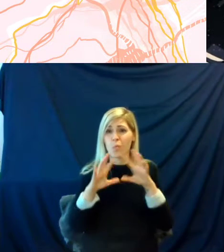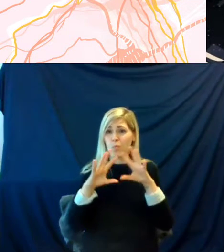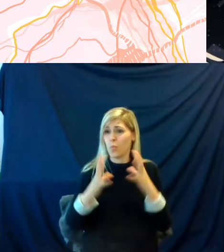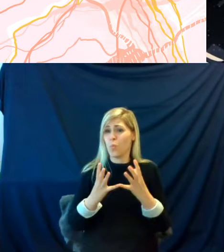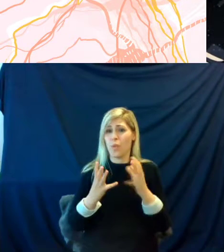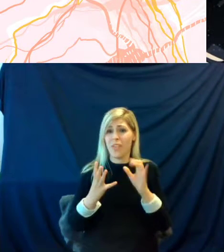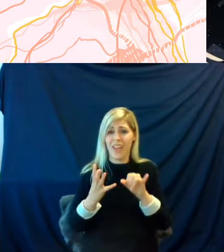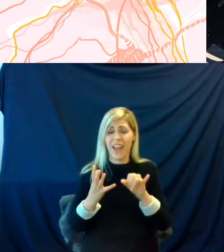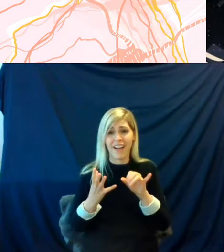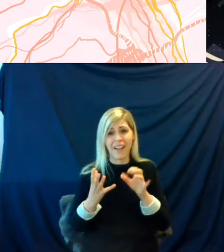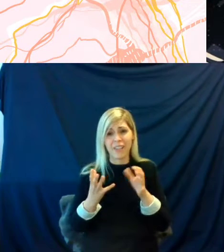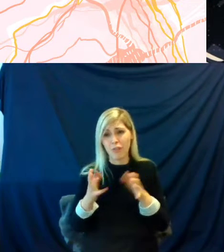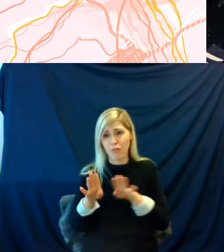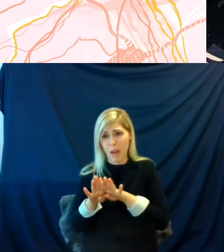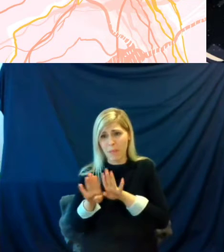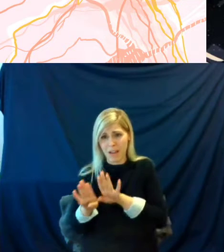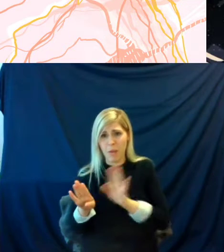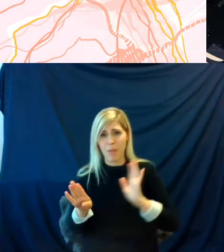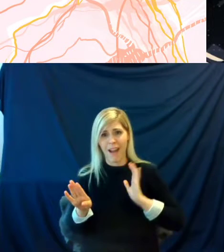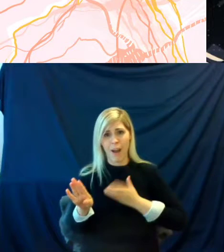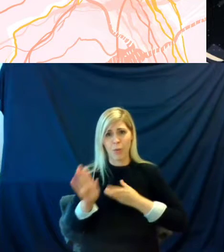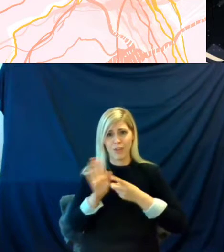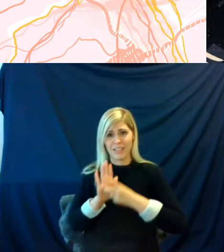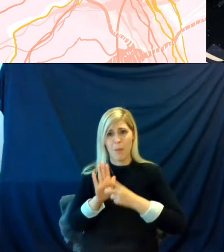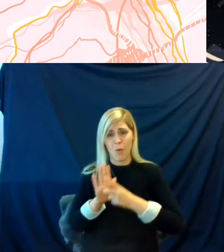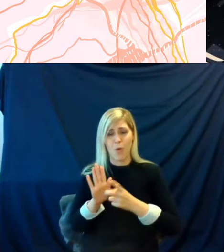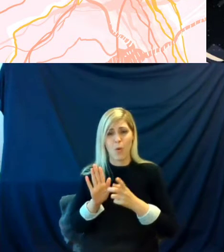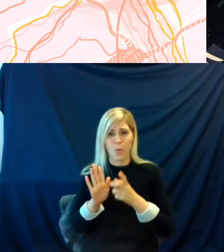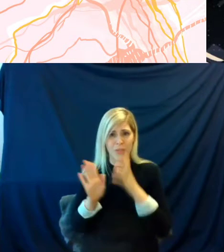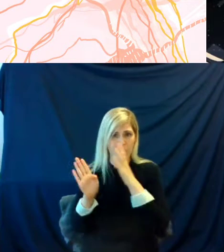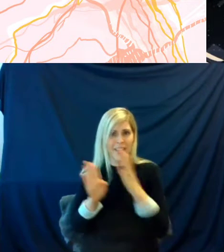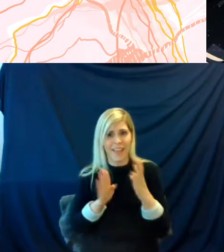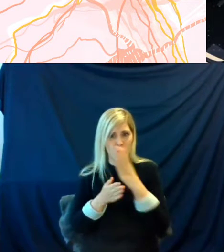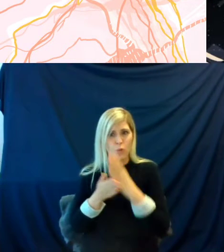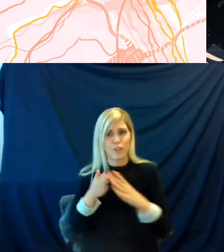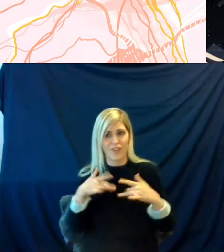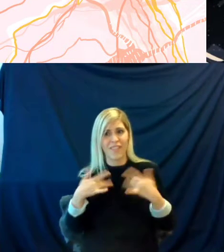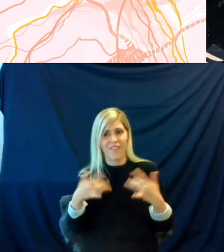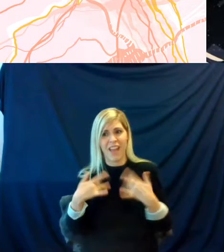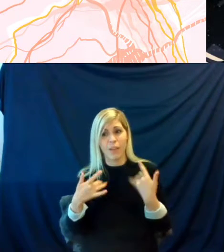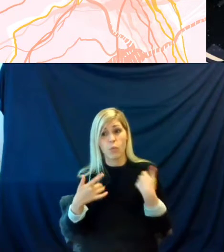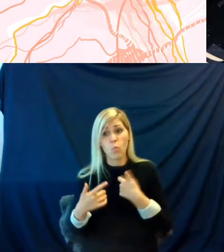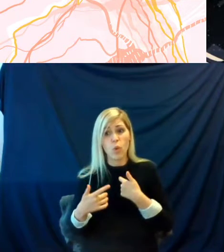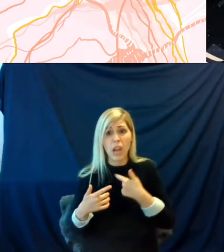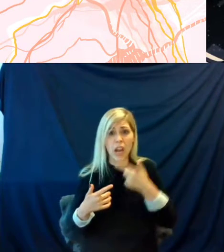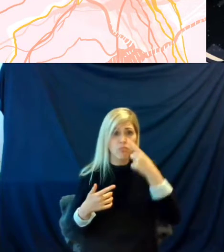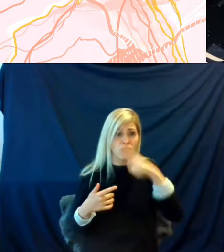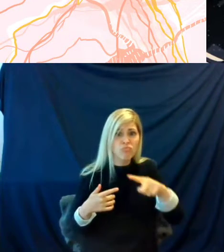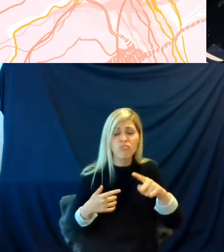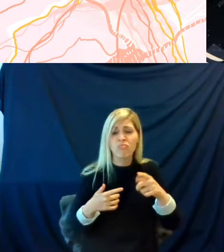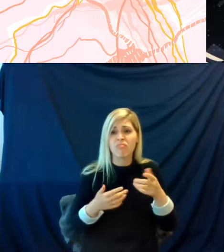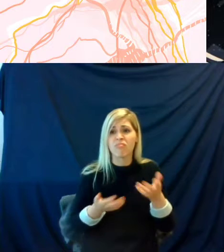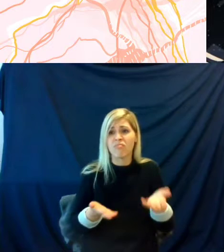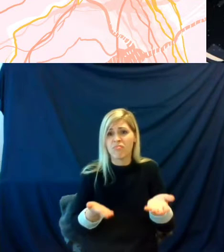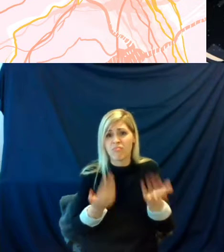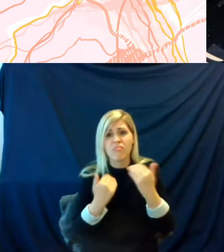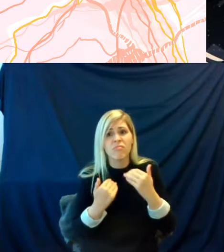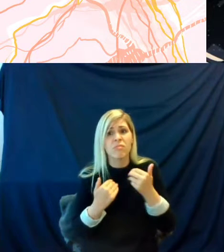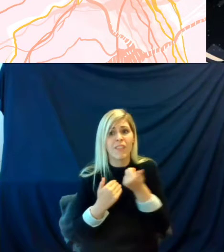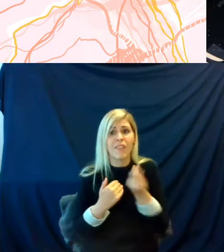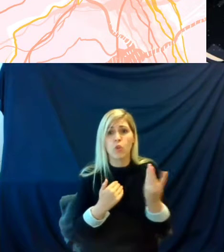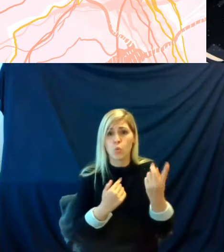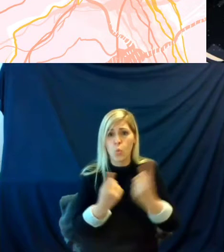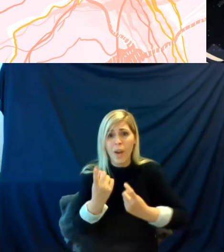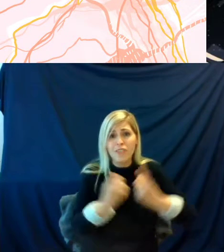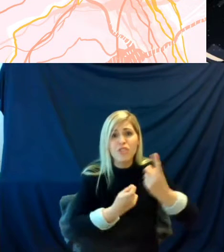that kind of wrapping up, what our planned portion of the event, we'd love to jump